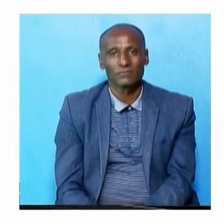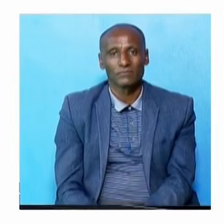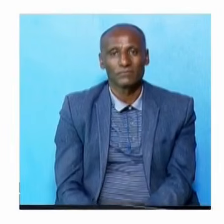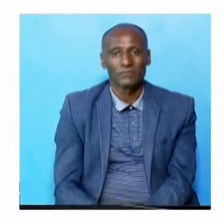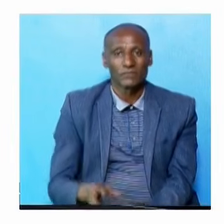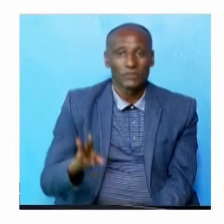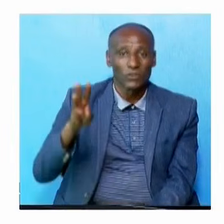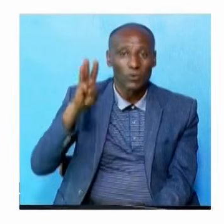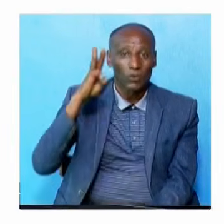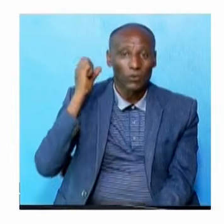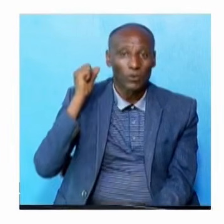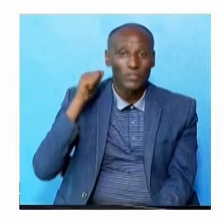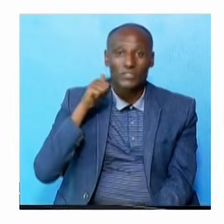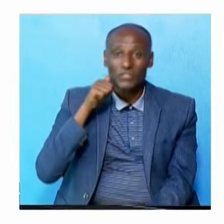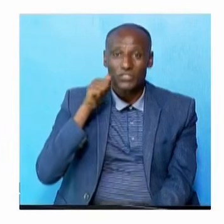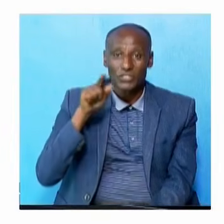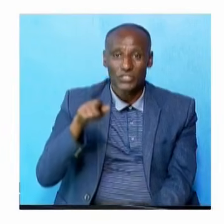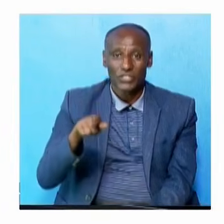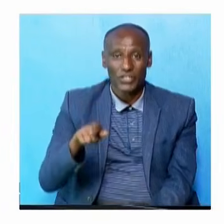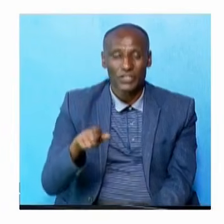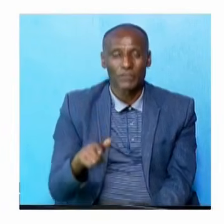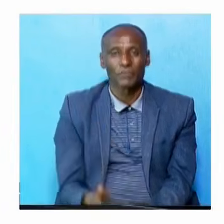Was she